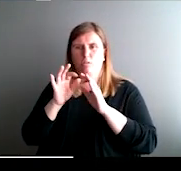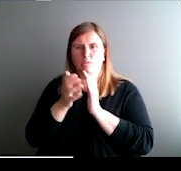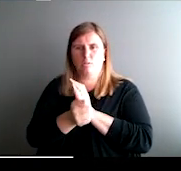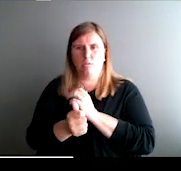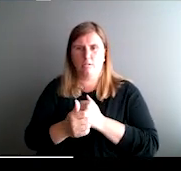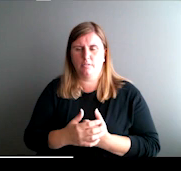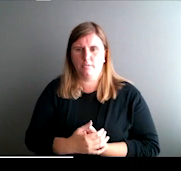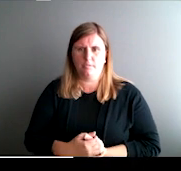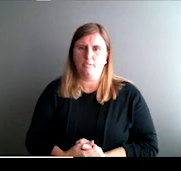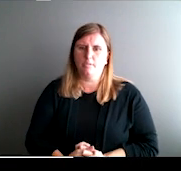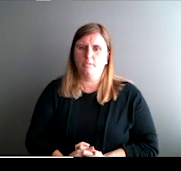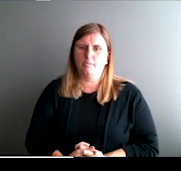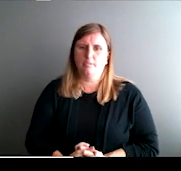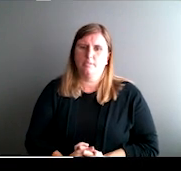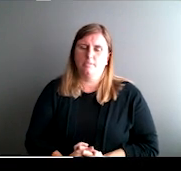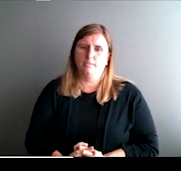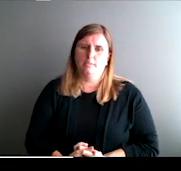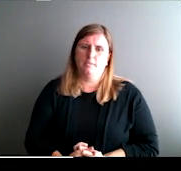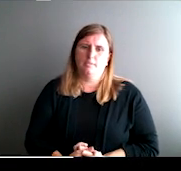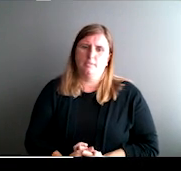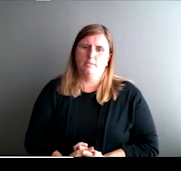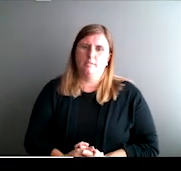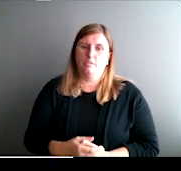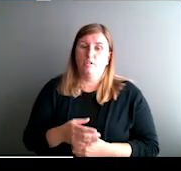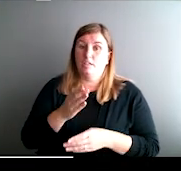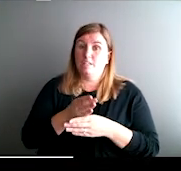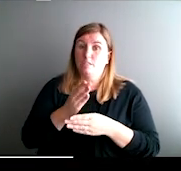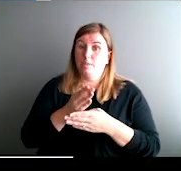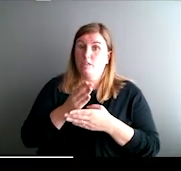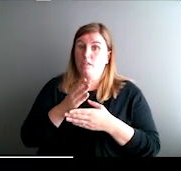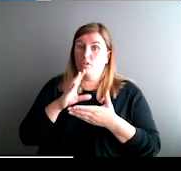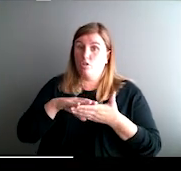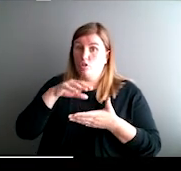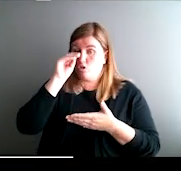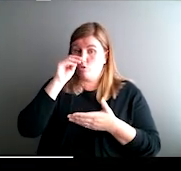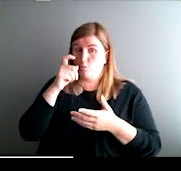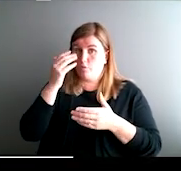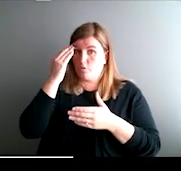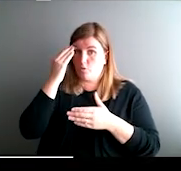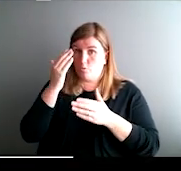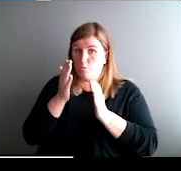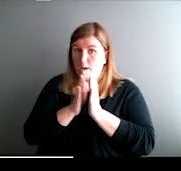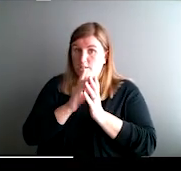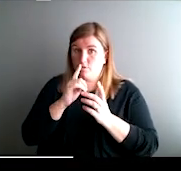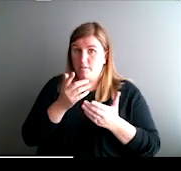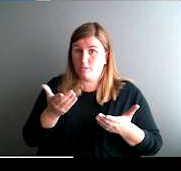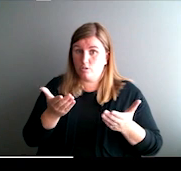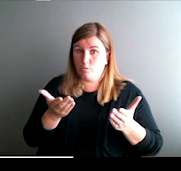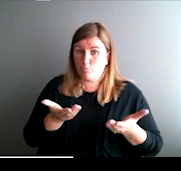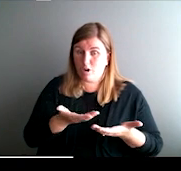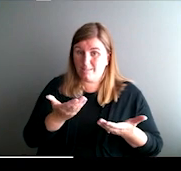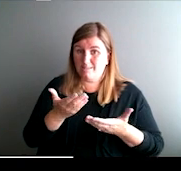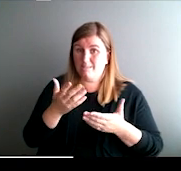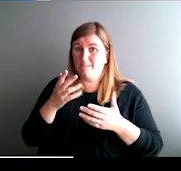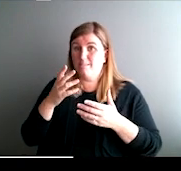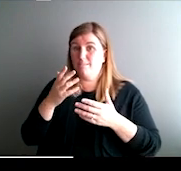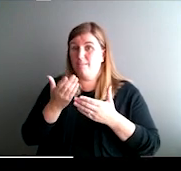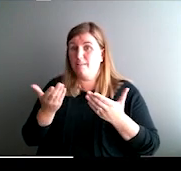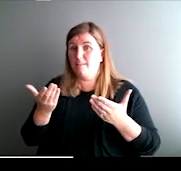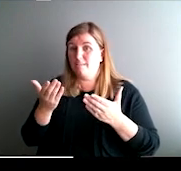skill. For intermediate learners, when they've learned to ask for items present, actions, things like